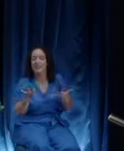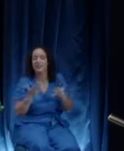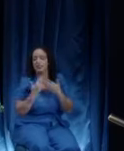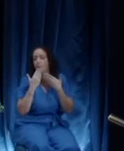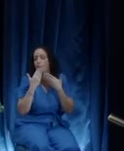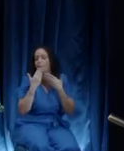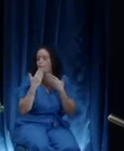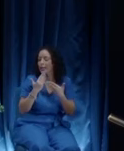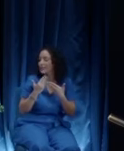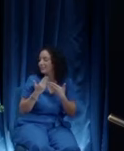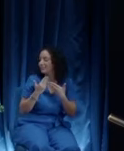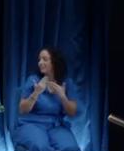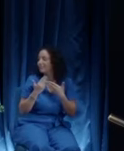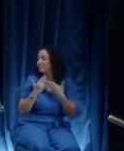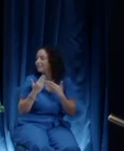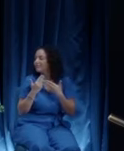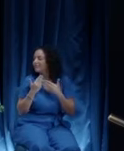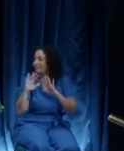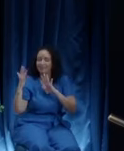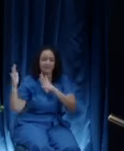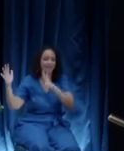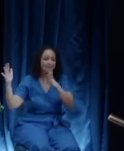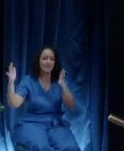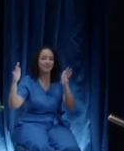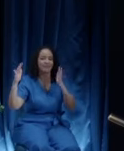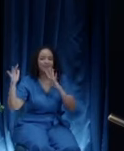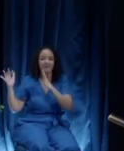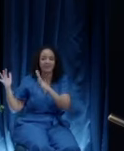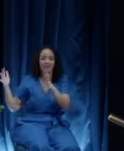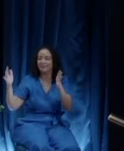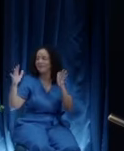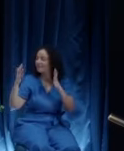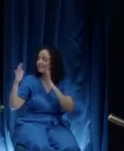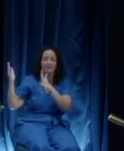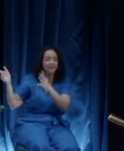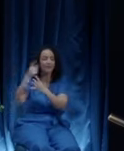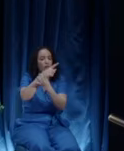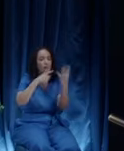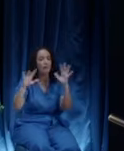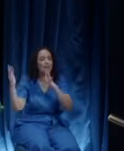please give a huge round of applause for Mrs. Alexander.